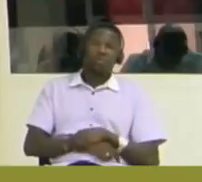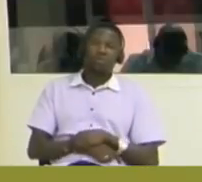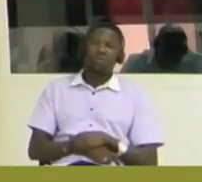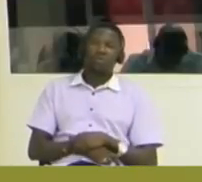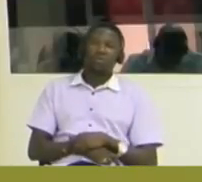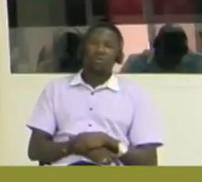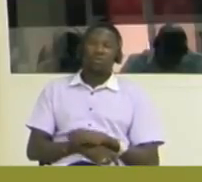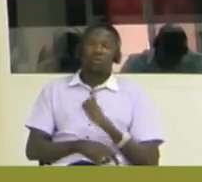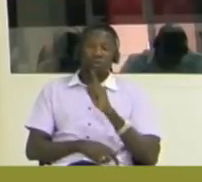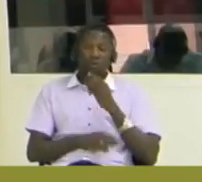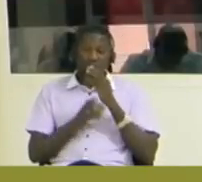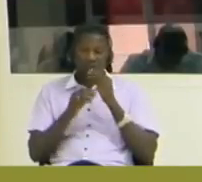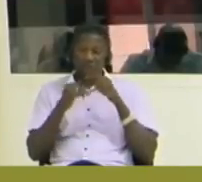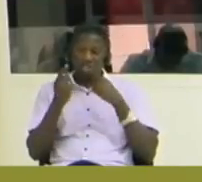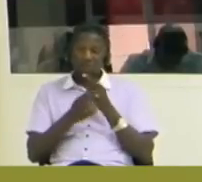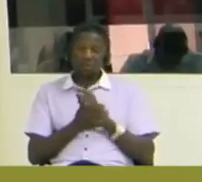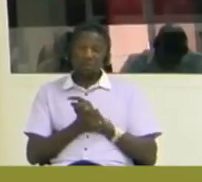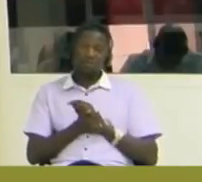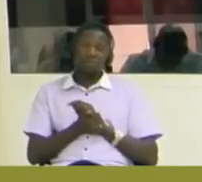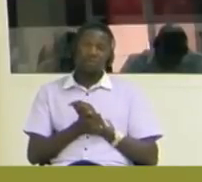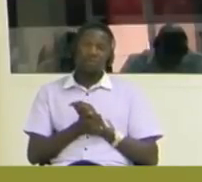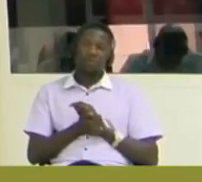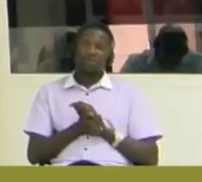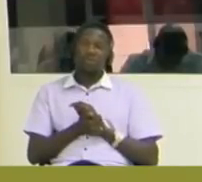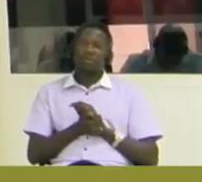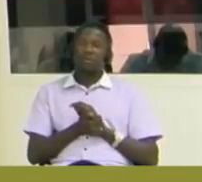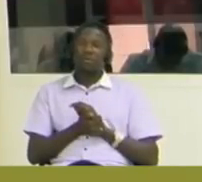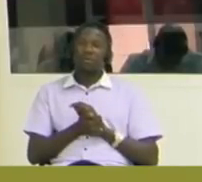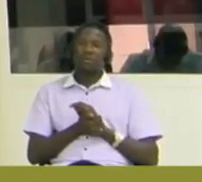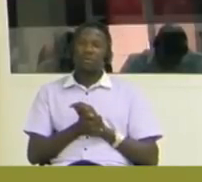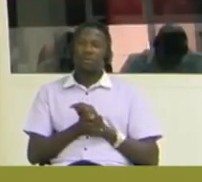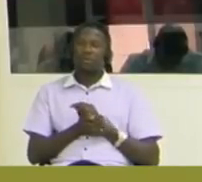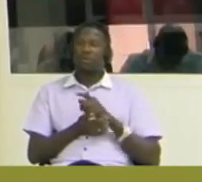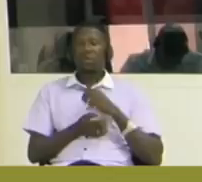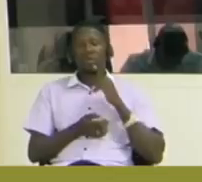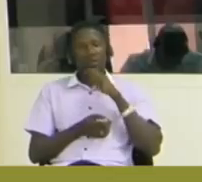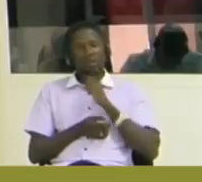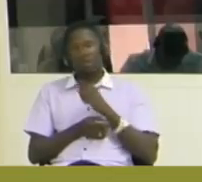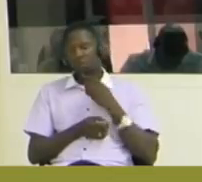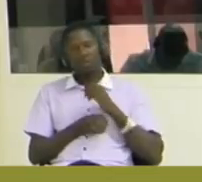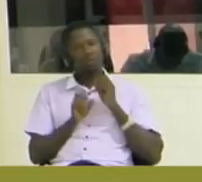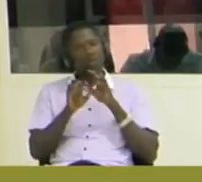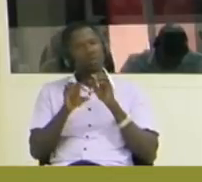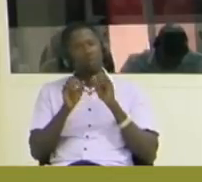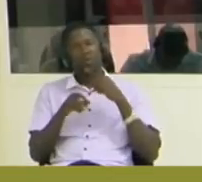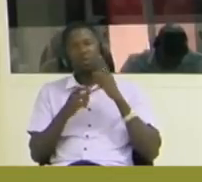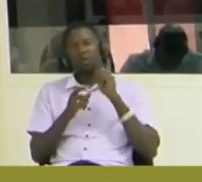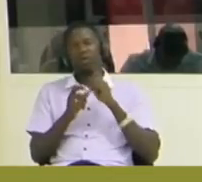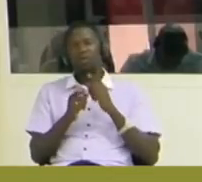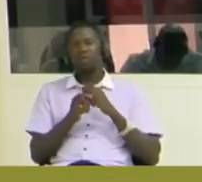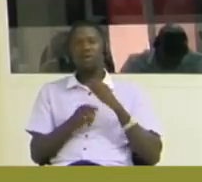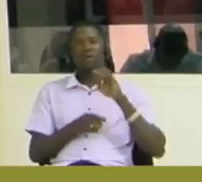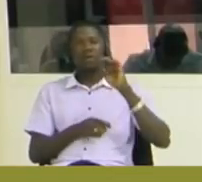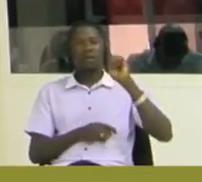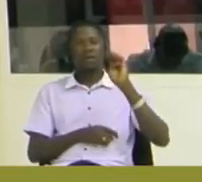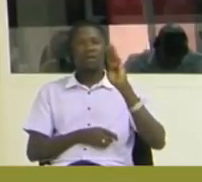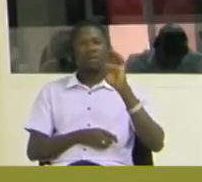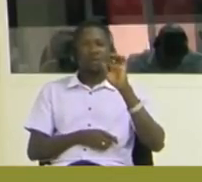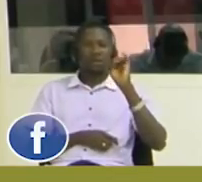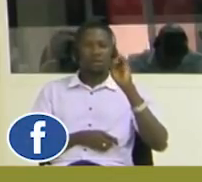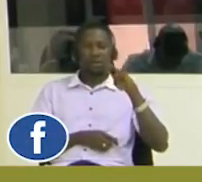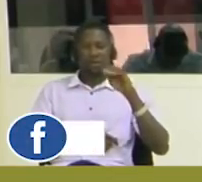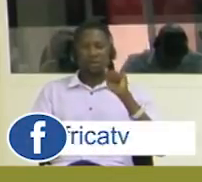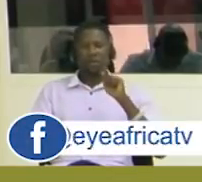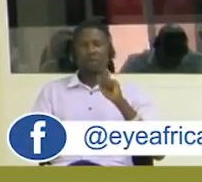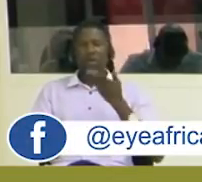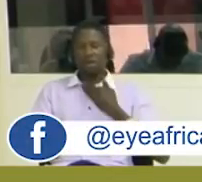cannot comment on whatever opinion Ibrahim Akambi has of me. I told this commission that I respect him,